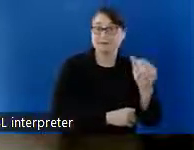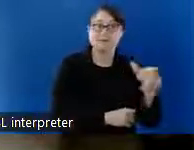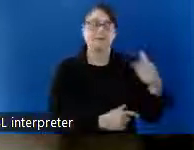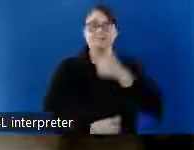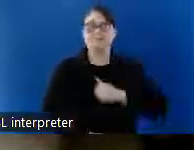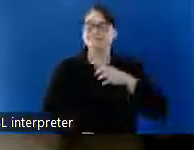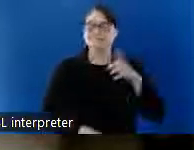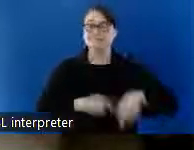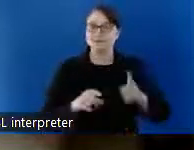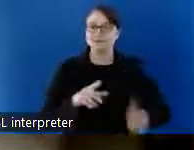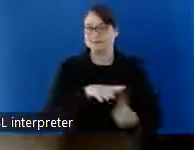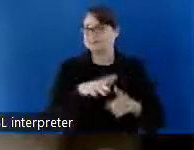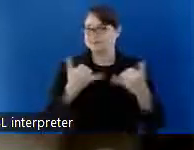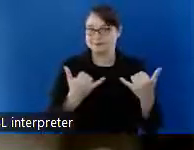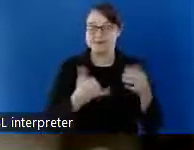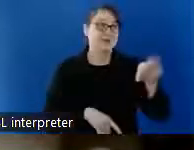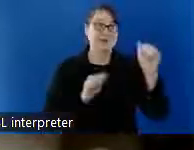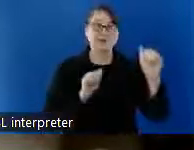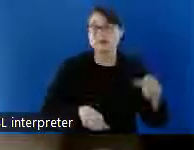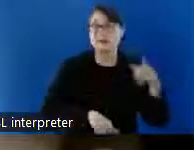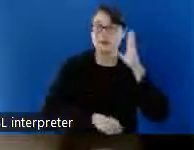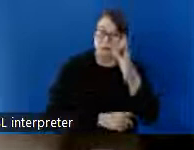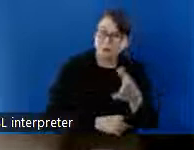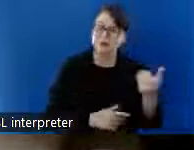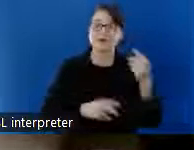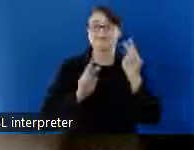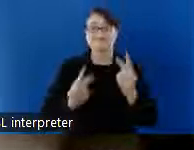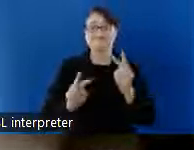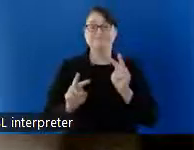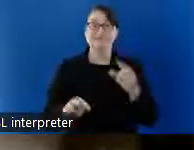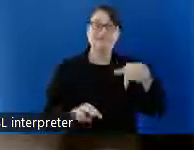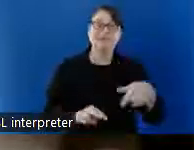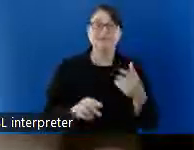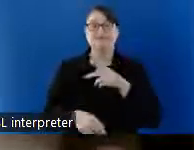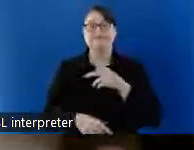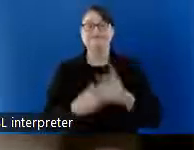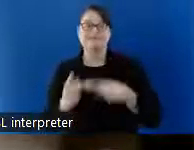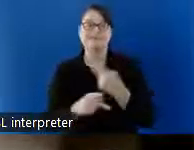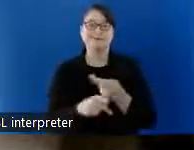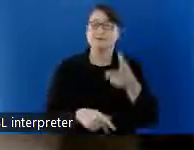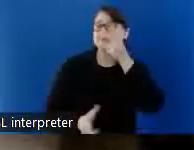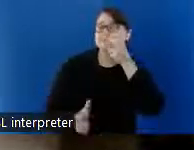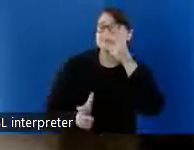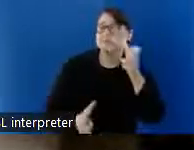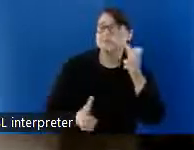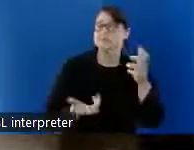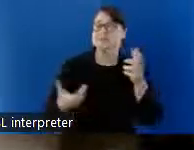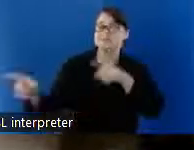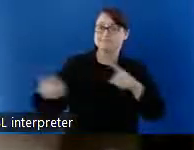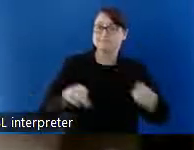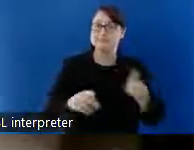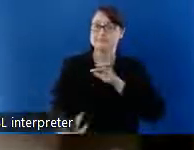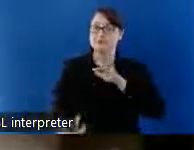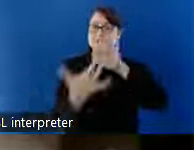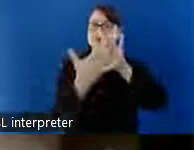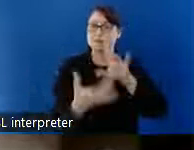today. If there were any way he could be here, he would. He looks forward to these type of listening sessions and outreach. So I am